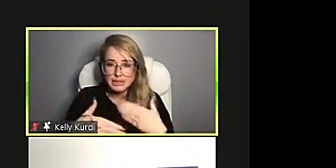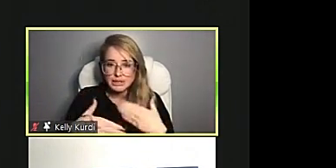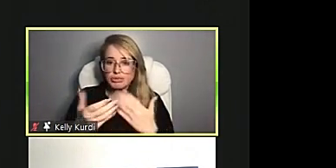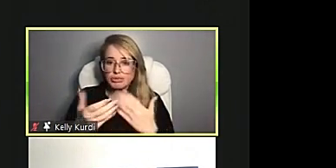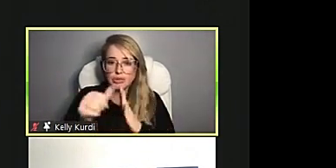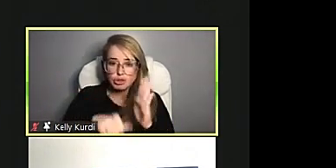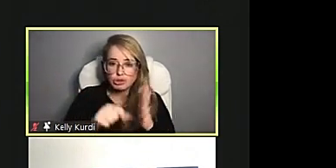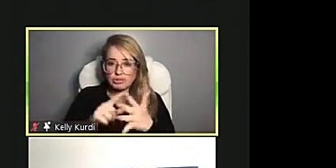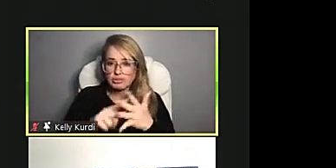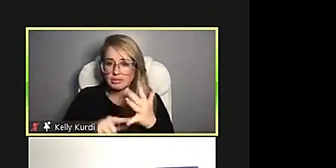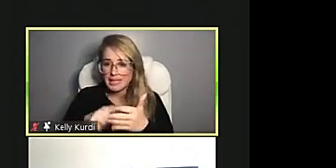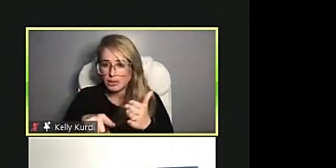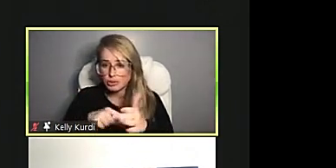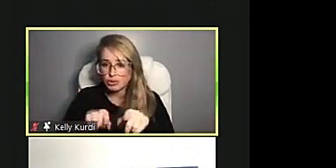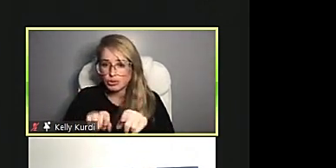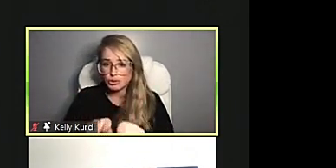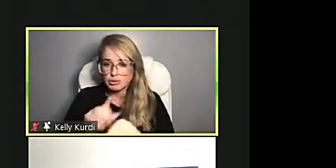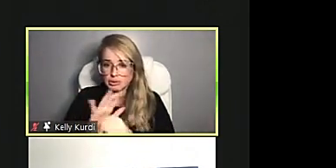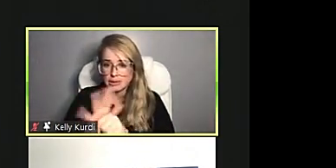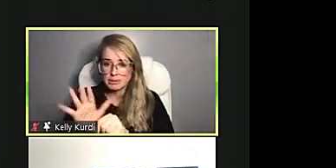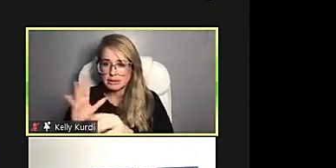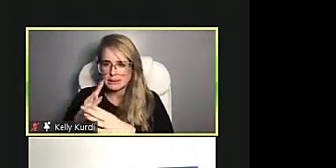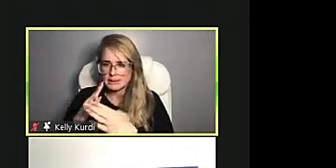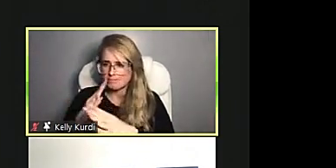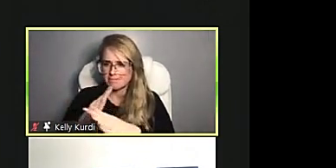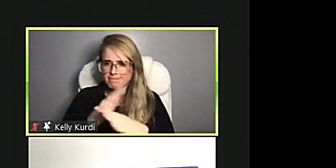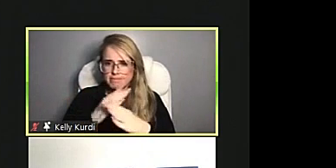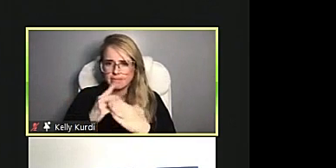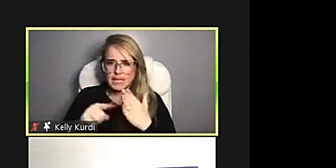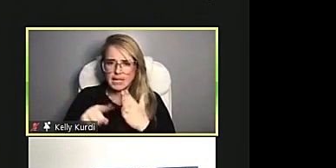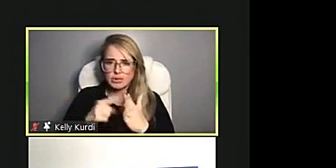early on in the pandemic to protect PPE.